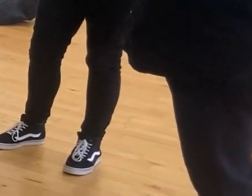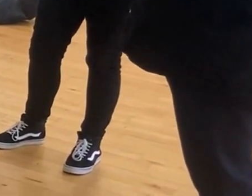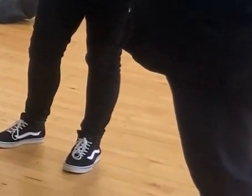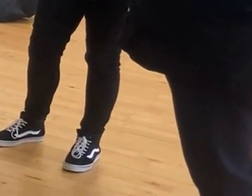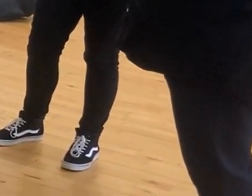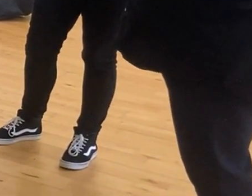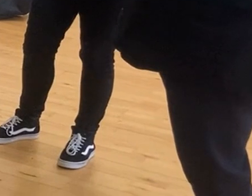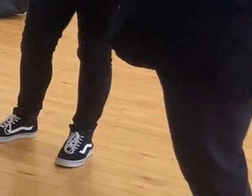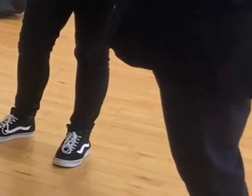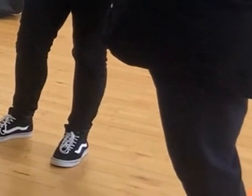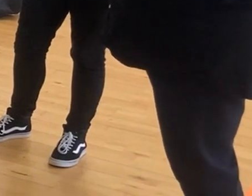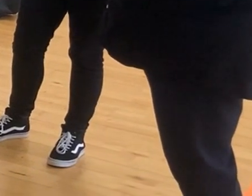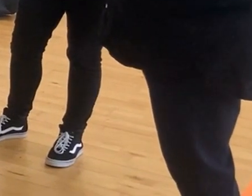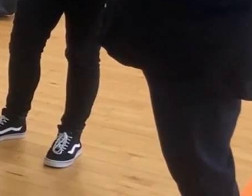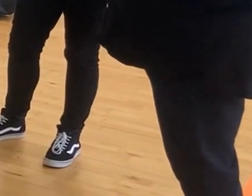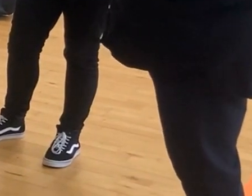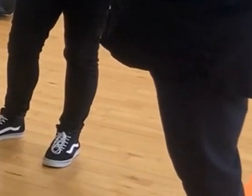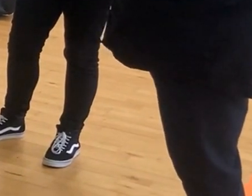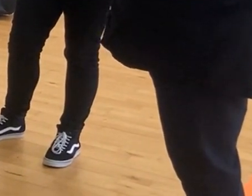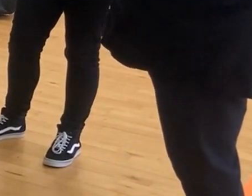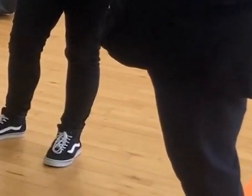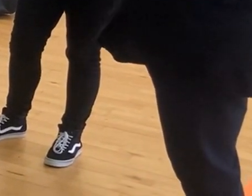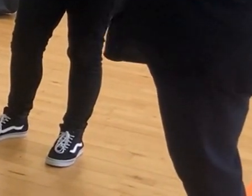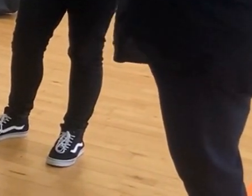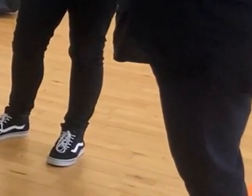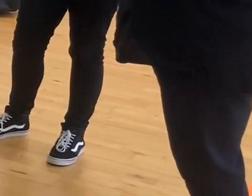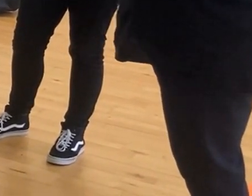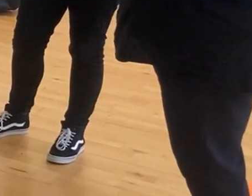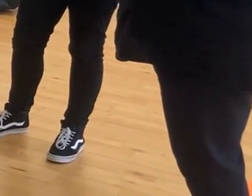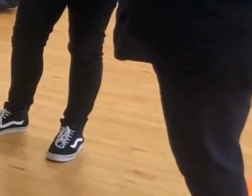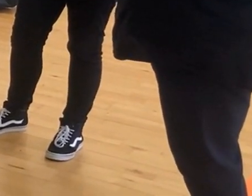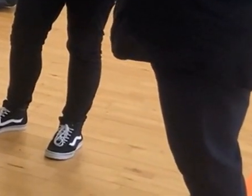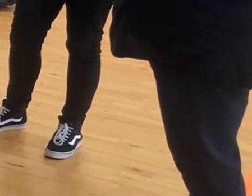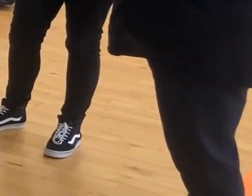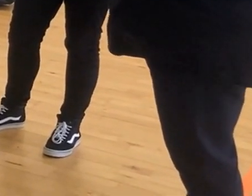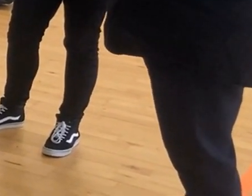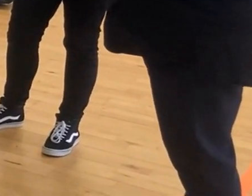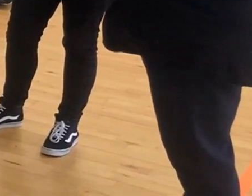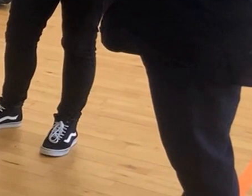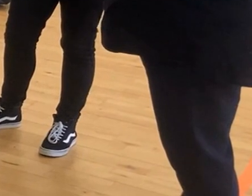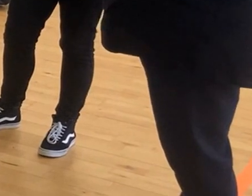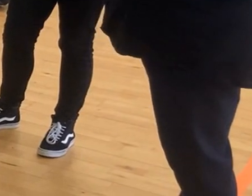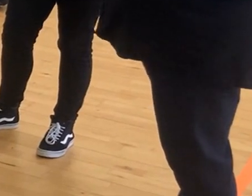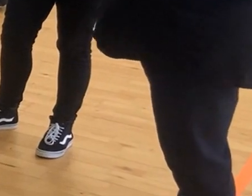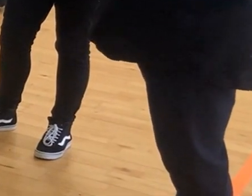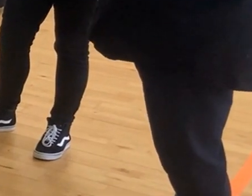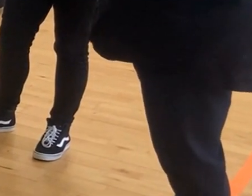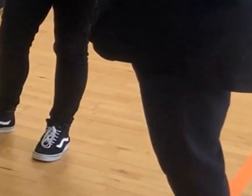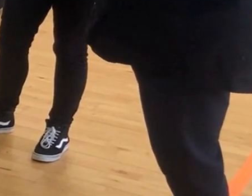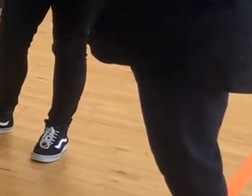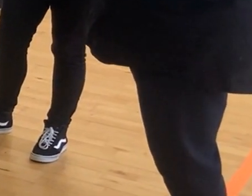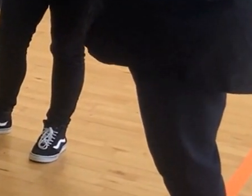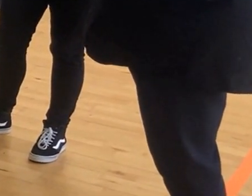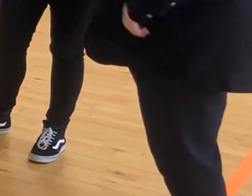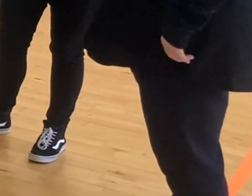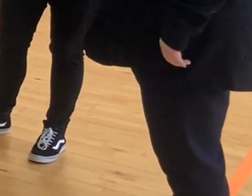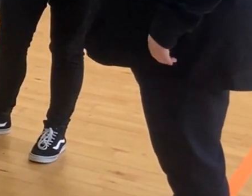if we're going to talk about it, there's more and more Irish Irish language, more ISL, and we'll trying to see some of our both of deaf-blind